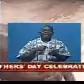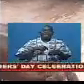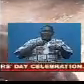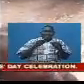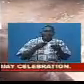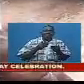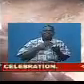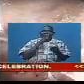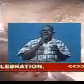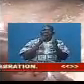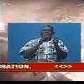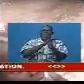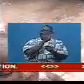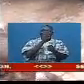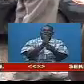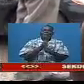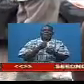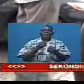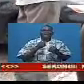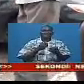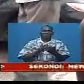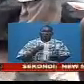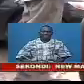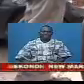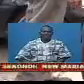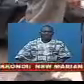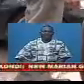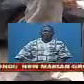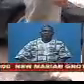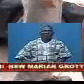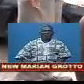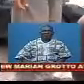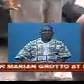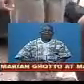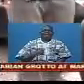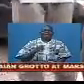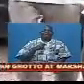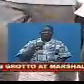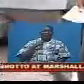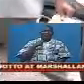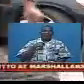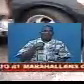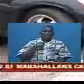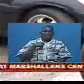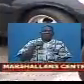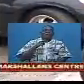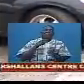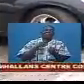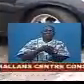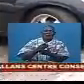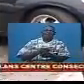give her the gift that she never had before. What gift are you going to buy her? A wedding car. A wedding